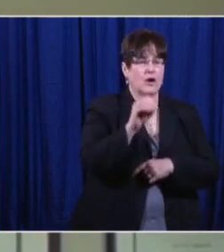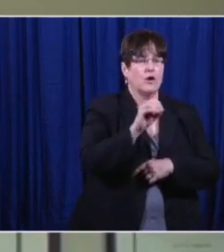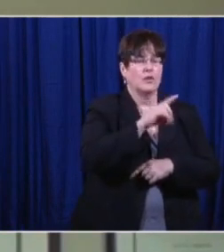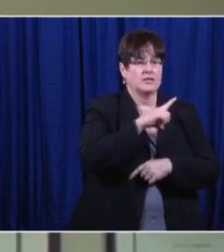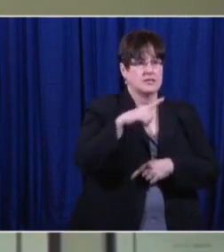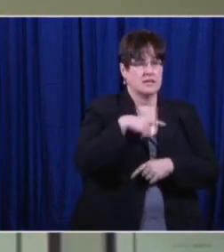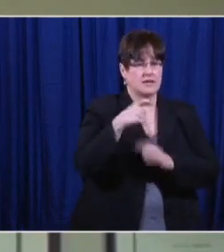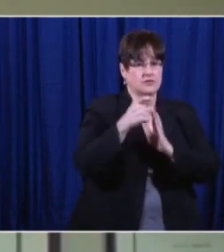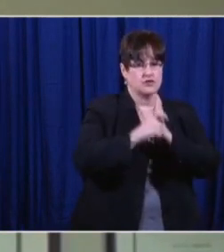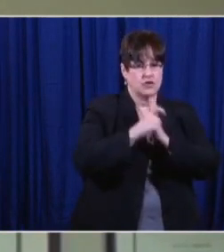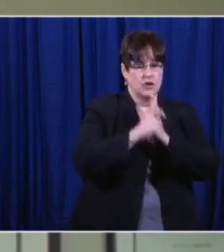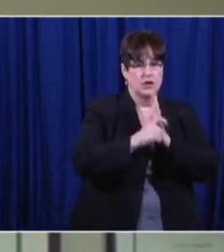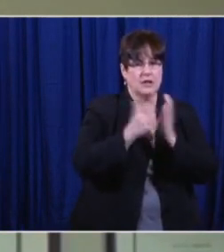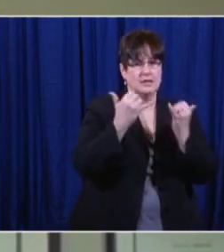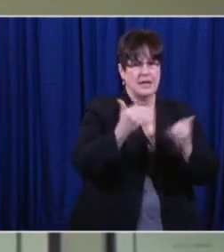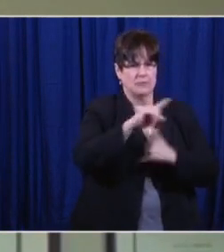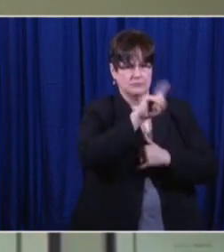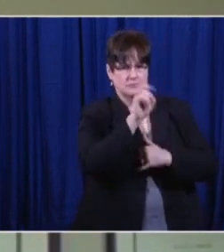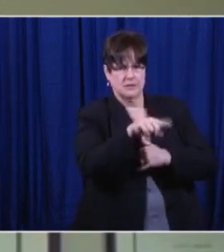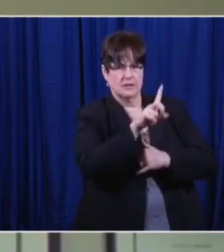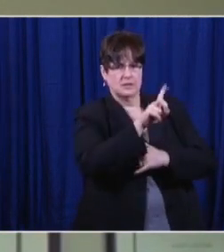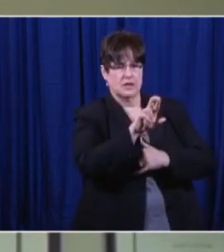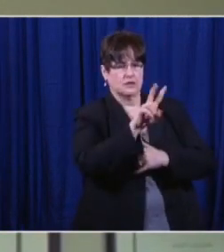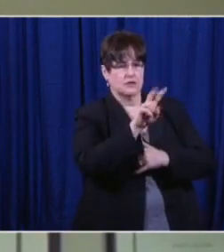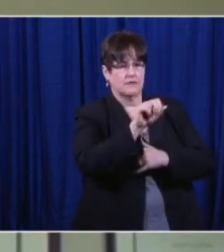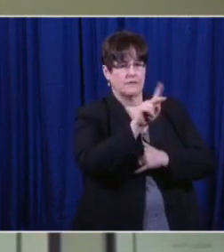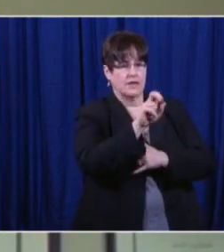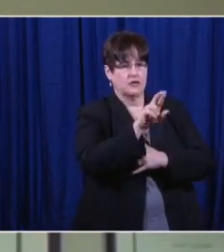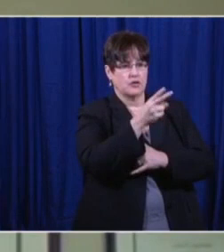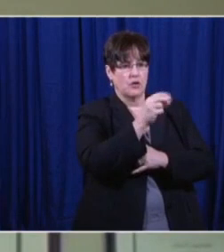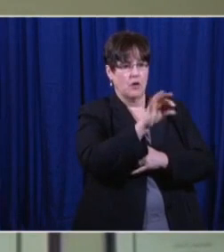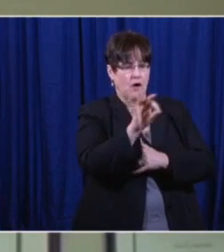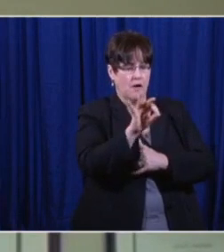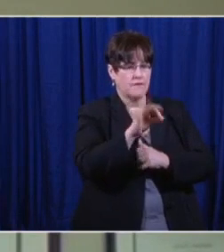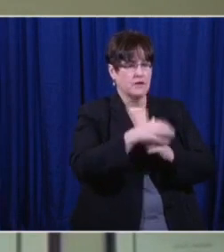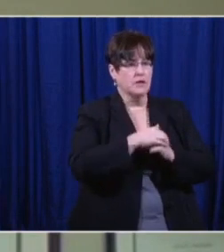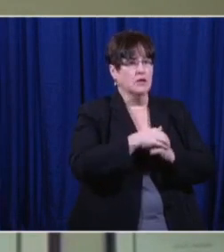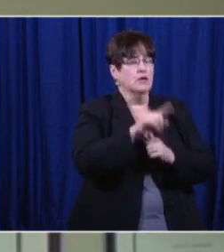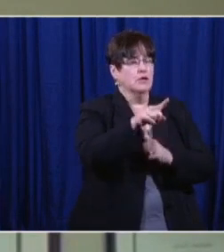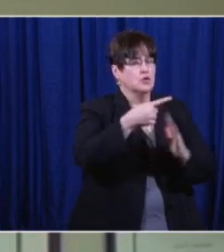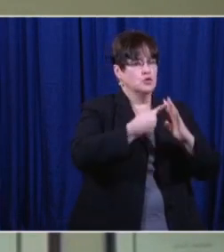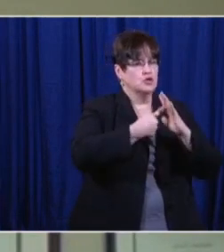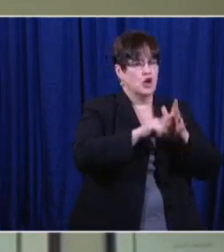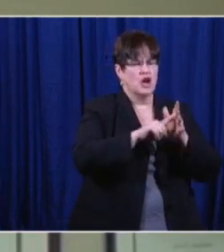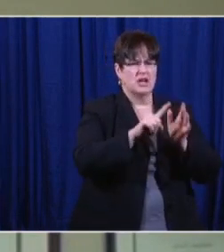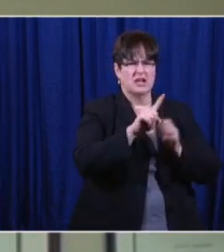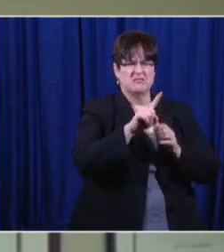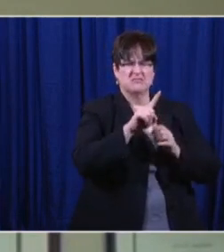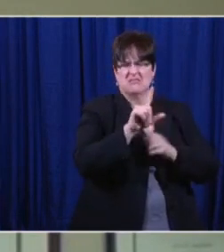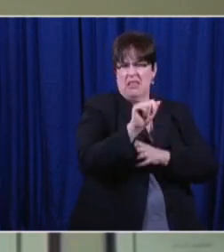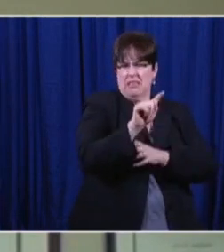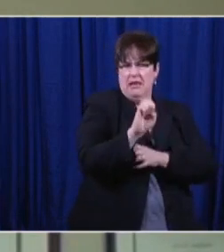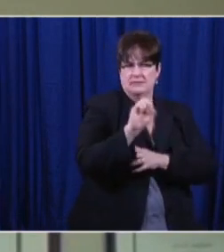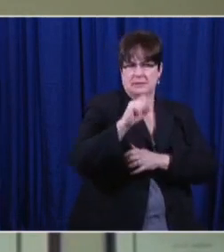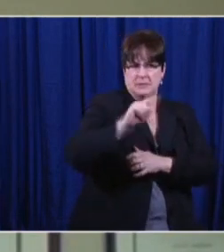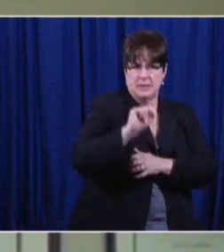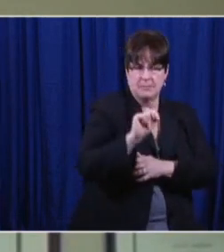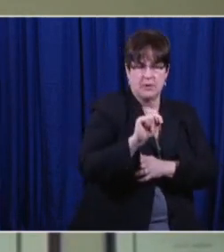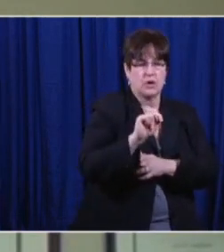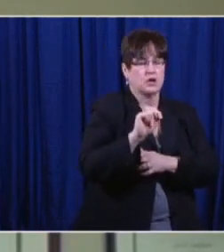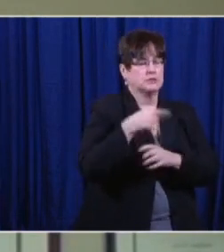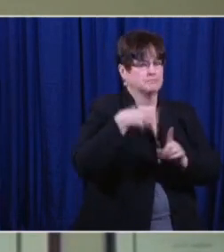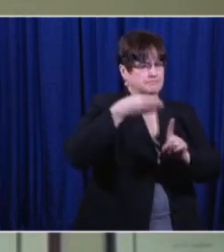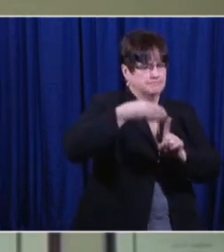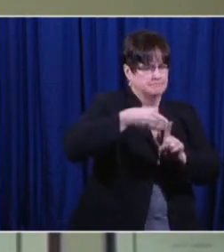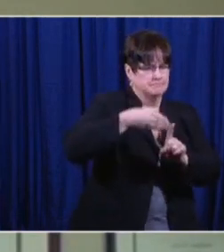The surge we're seeing right now started in late September, and the messaging of wear masks and don't gather hasn't really changed and